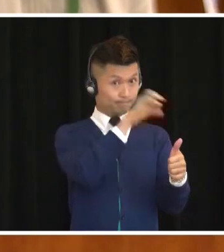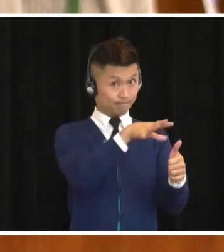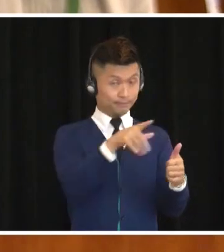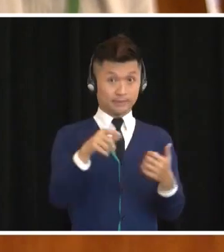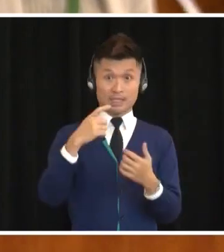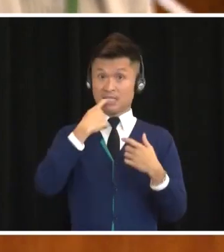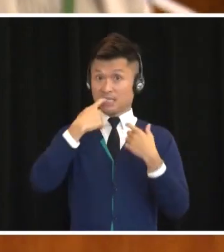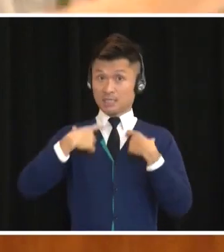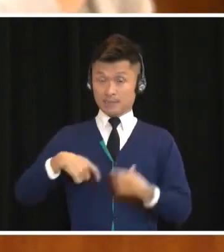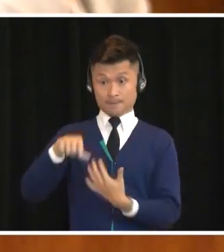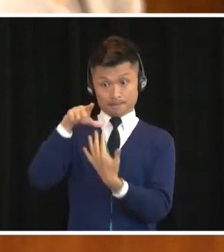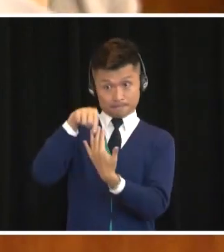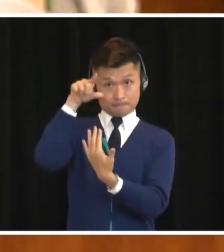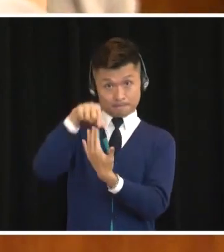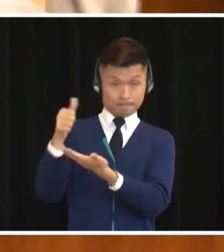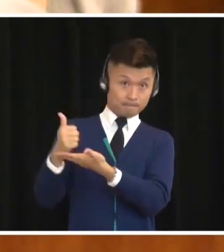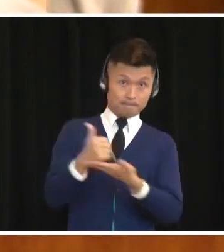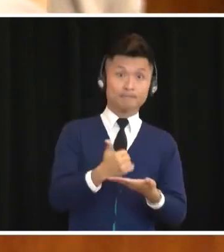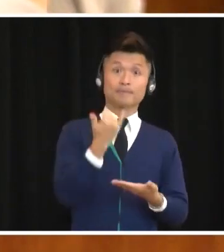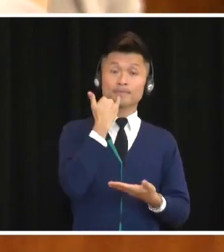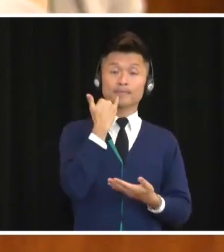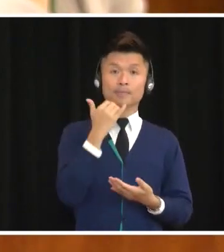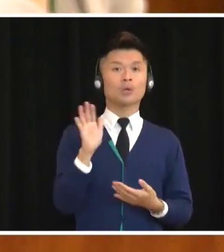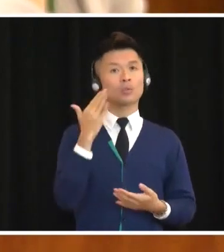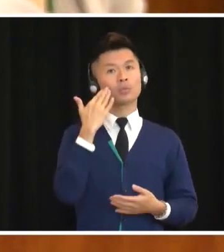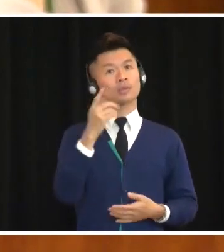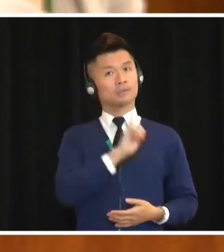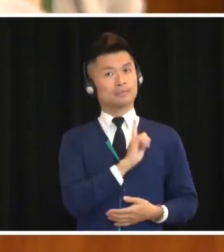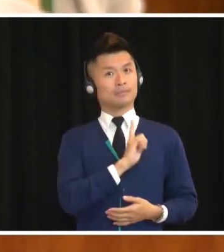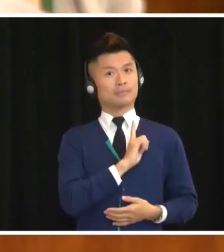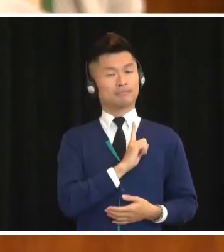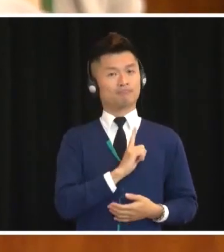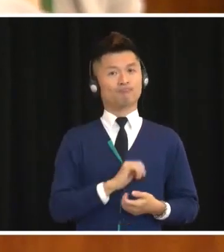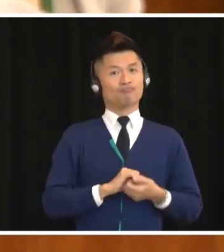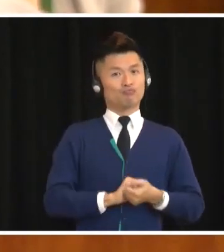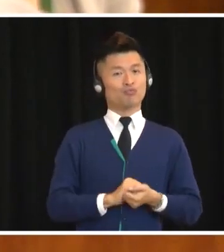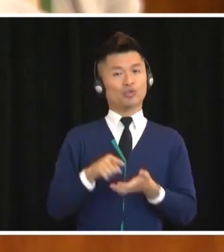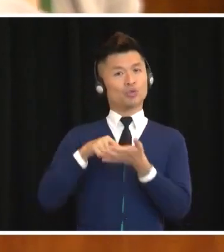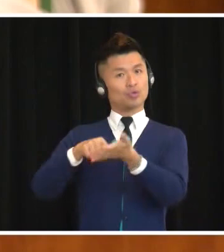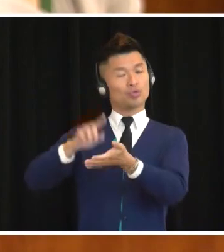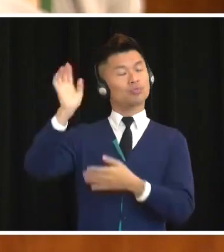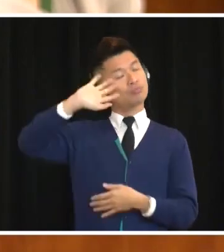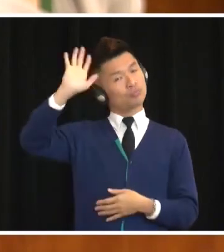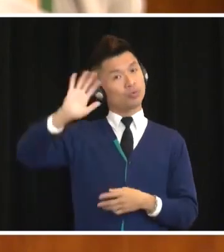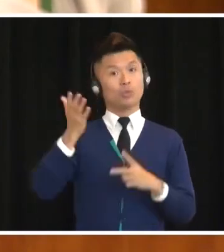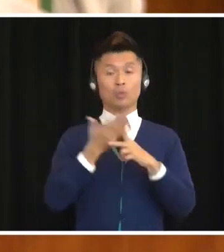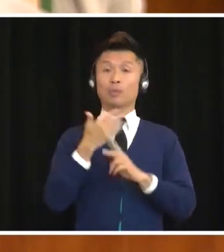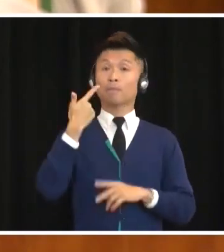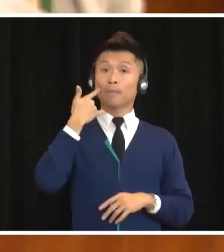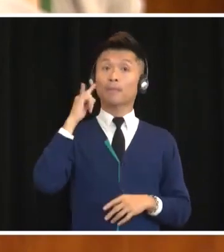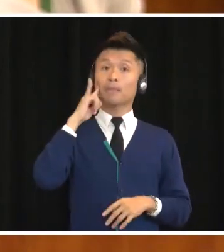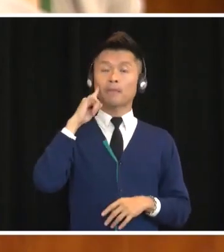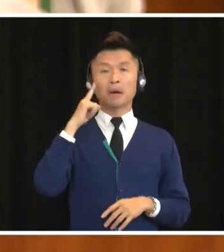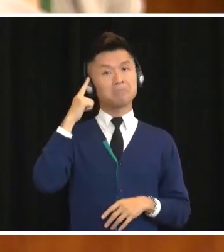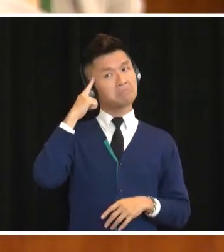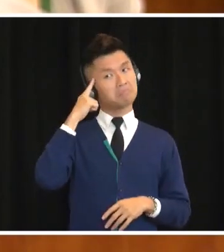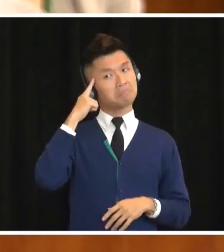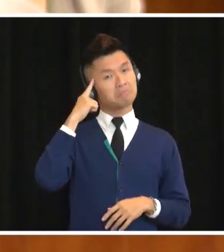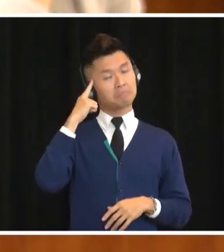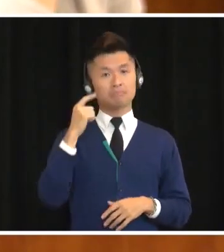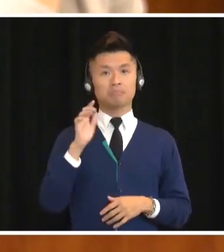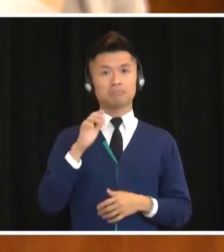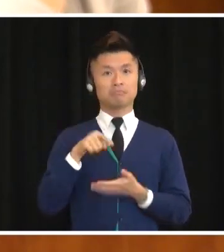Well, we will tell the child that he or she has right to counsel, but if he or she decides